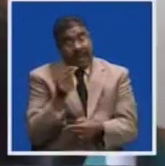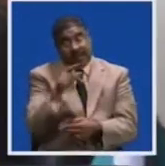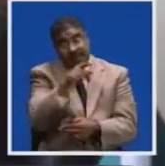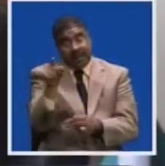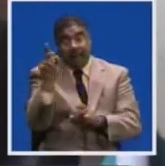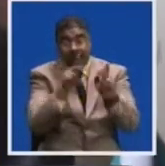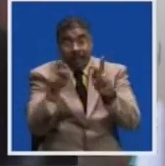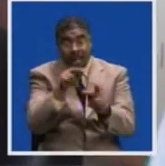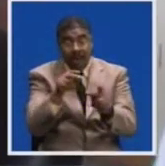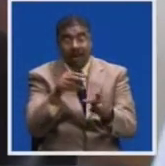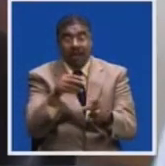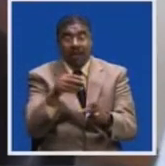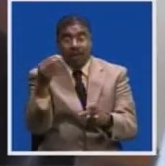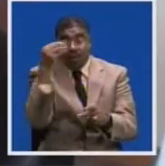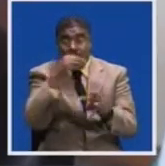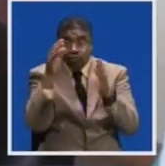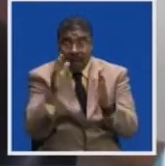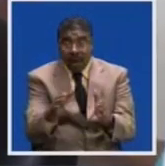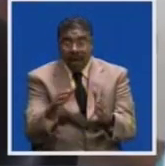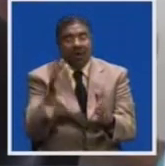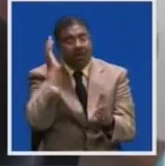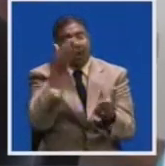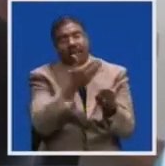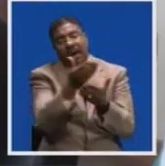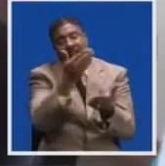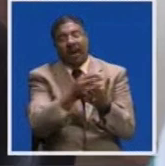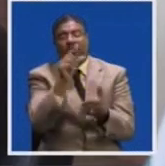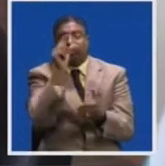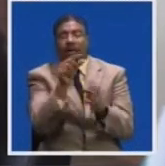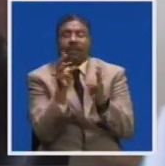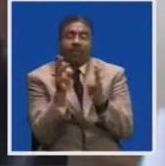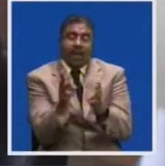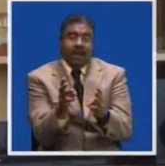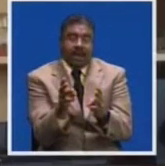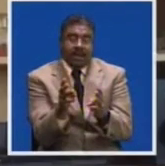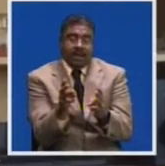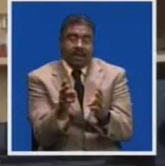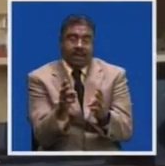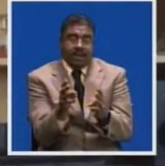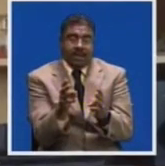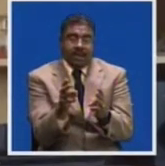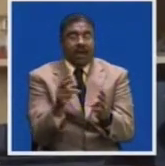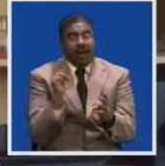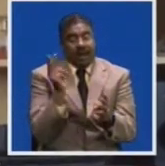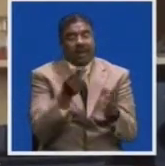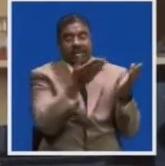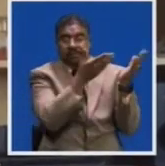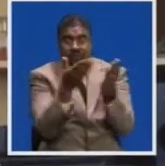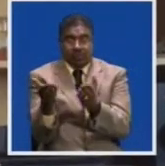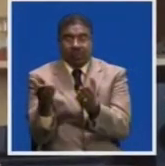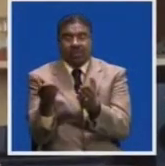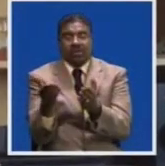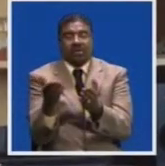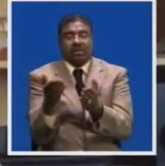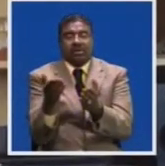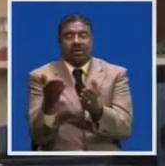that we will be buying it at. So we shall have import levy on